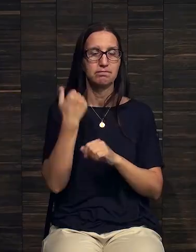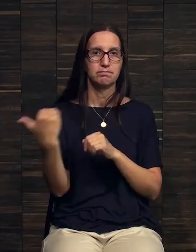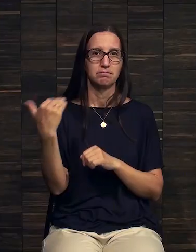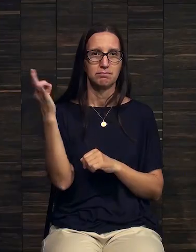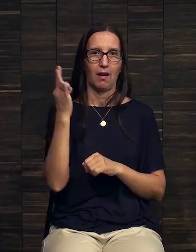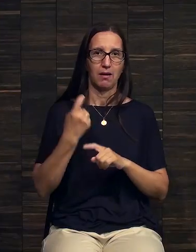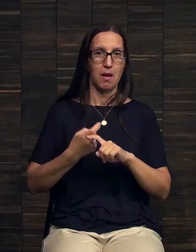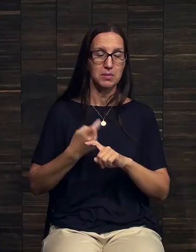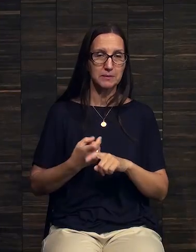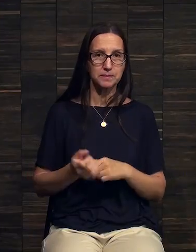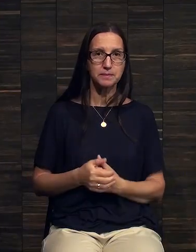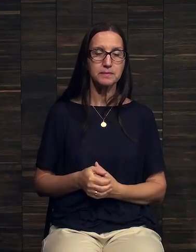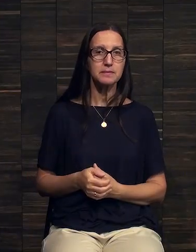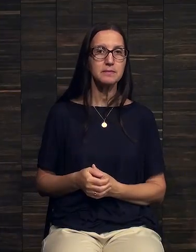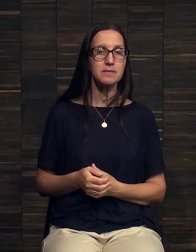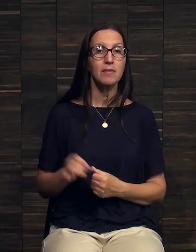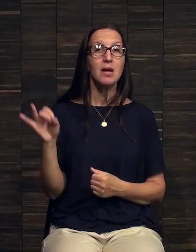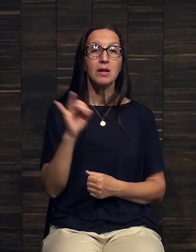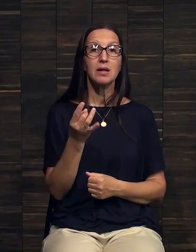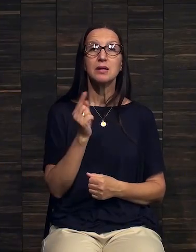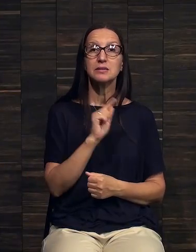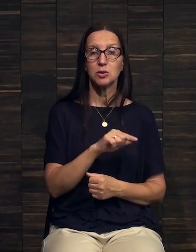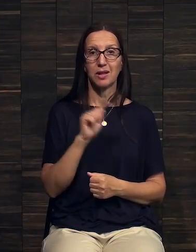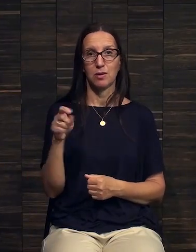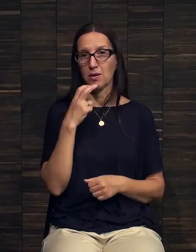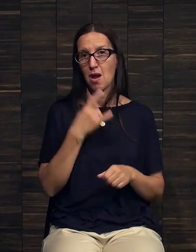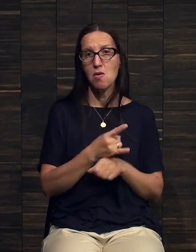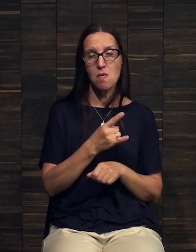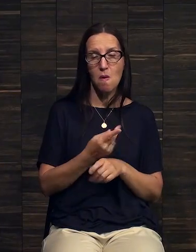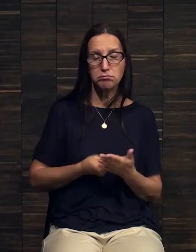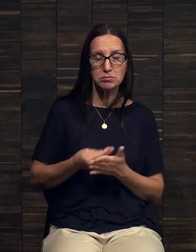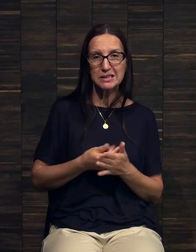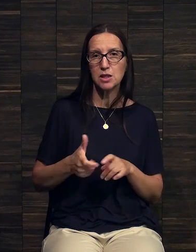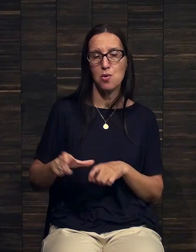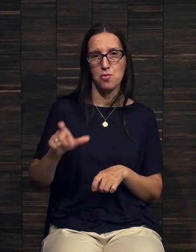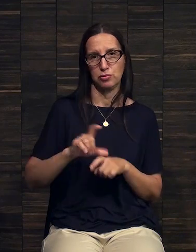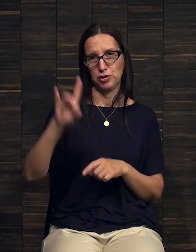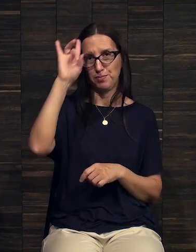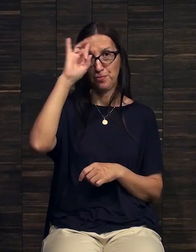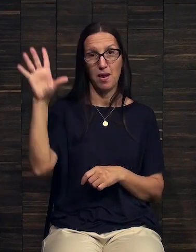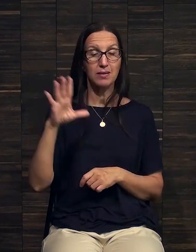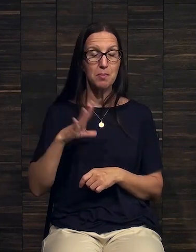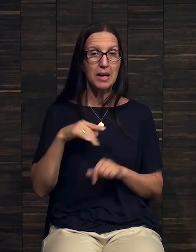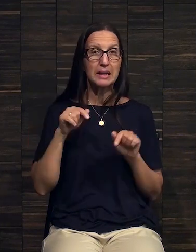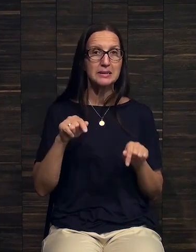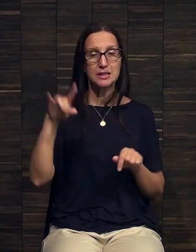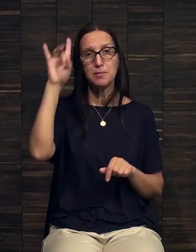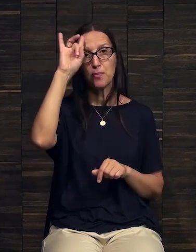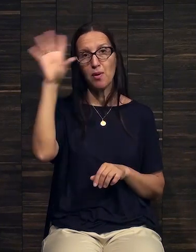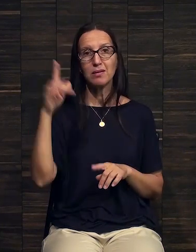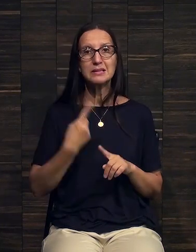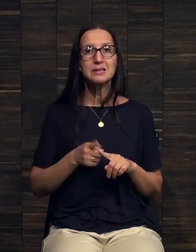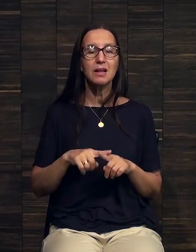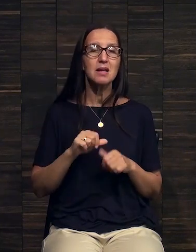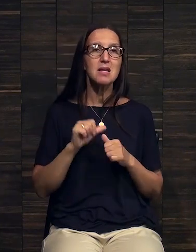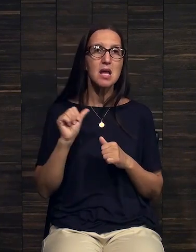Japanese, but you can recognize German features in them. So they were wildly popular.